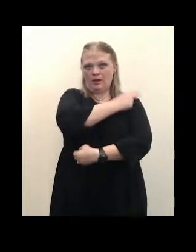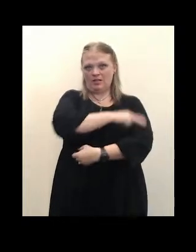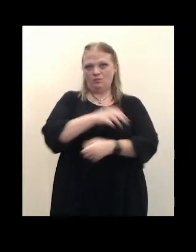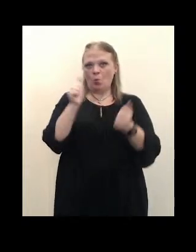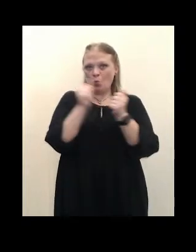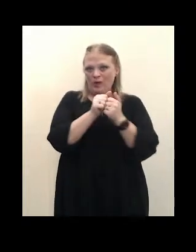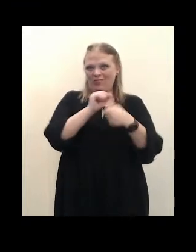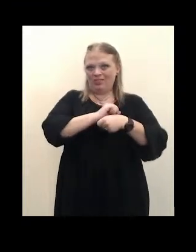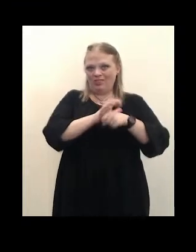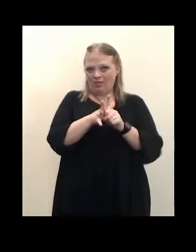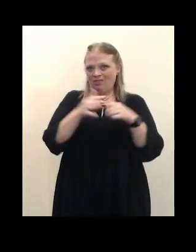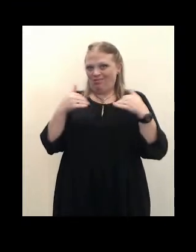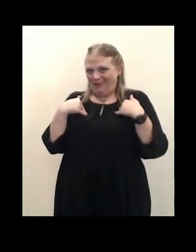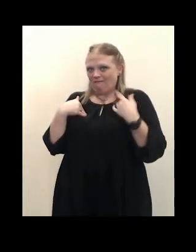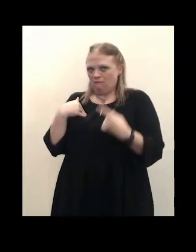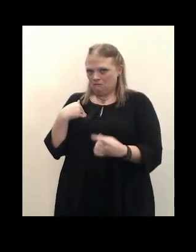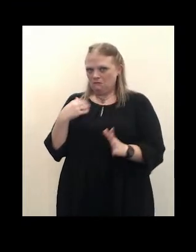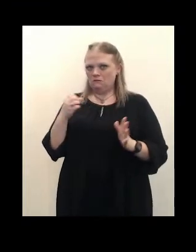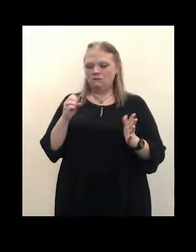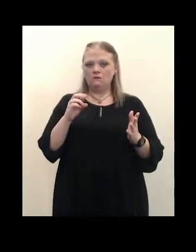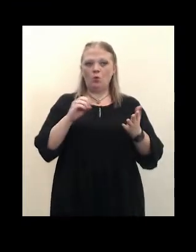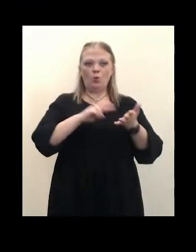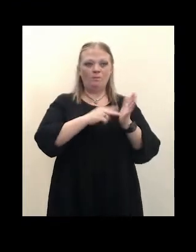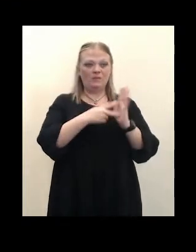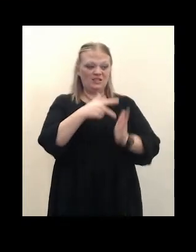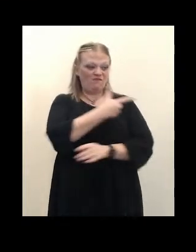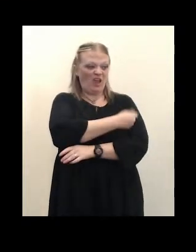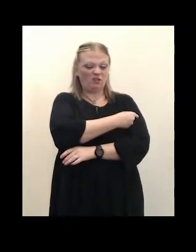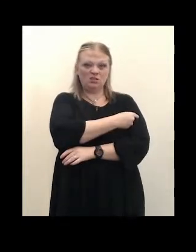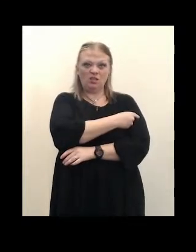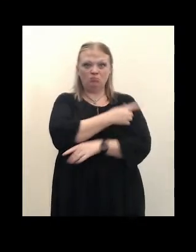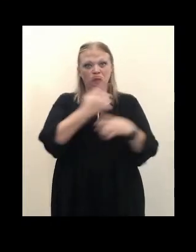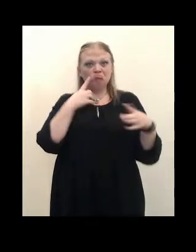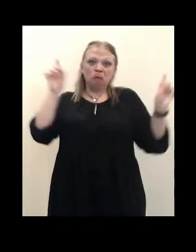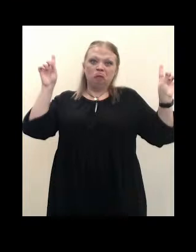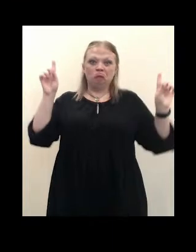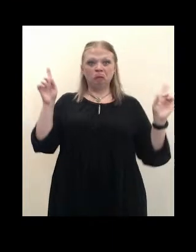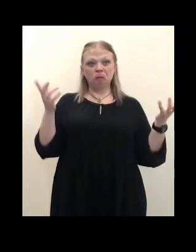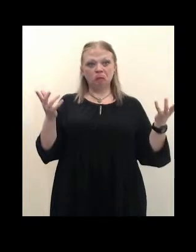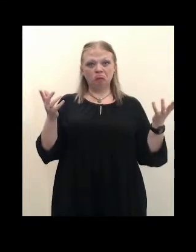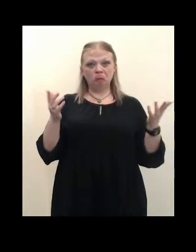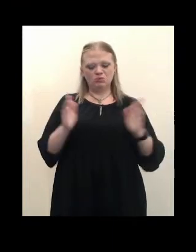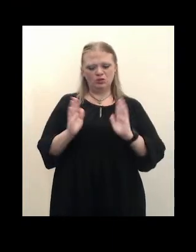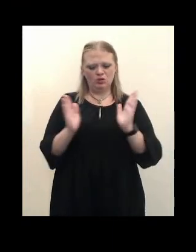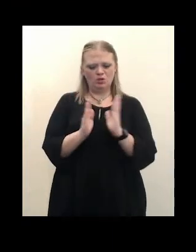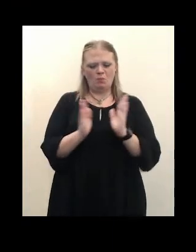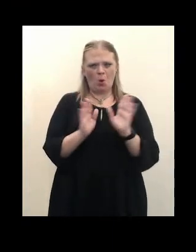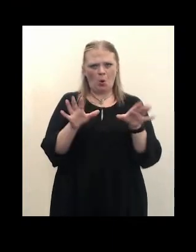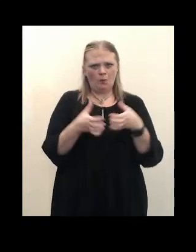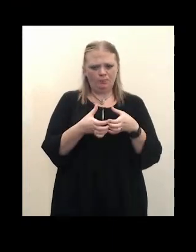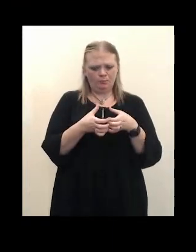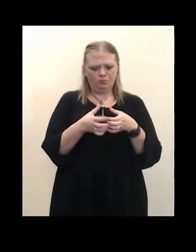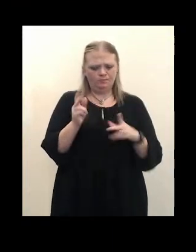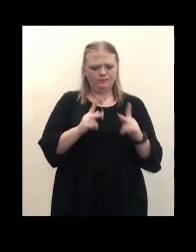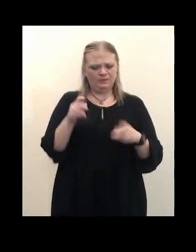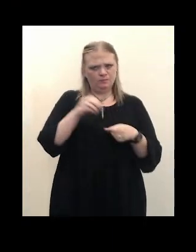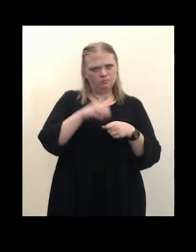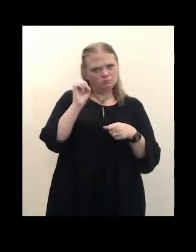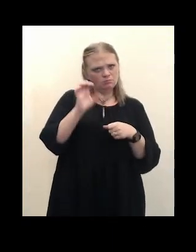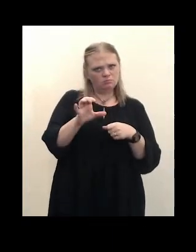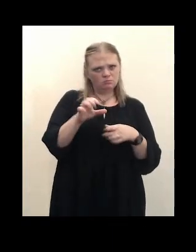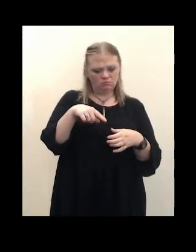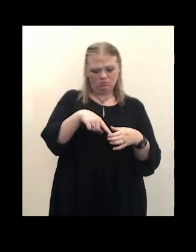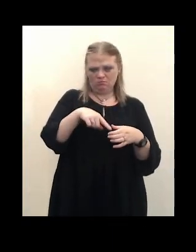that shows to me that the vaccine is effective, because this small population of people in Erie County who are